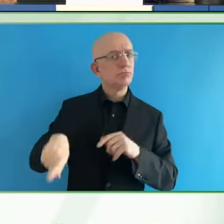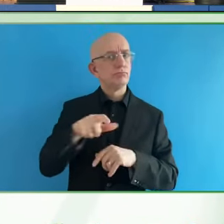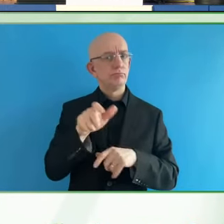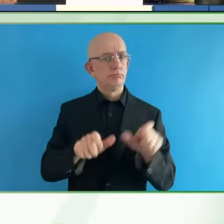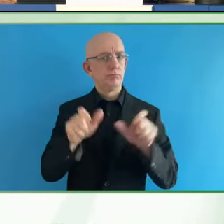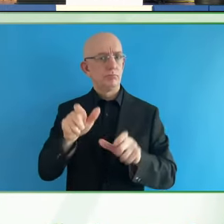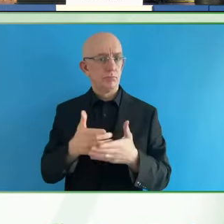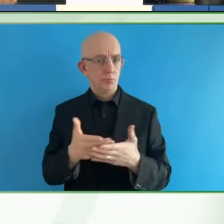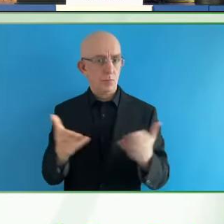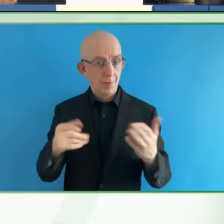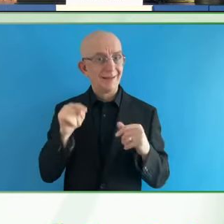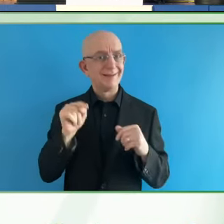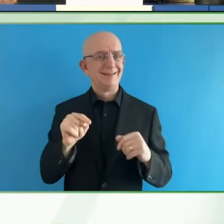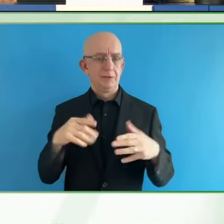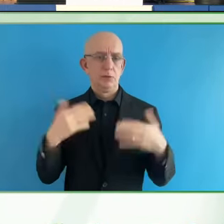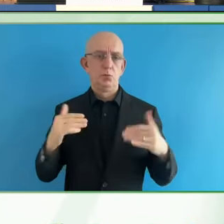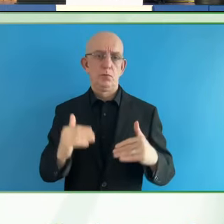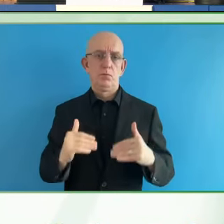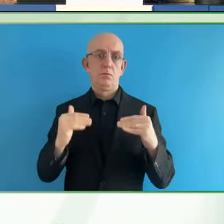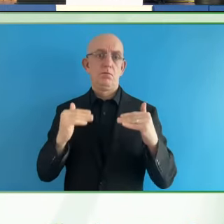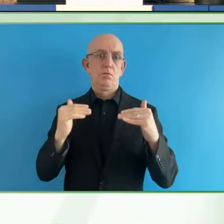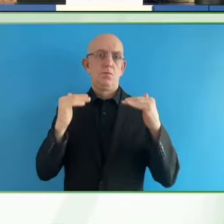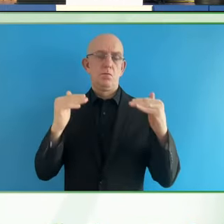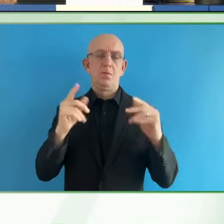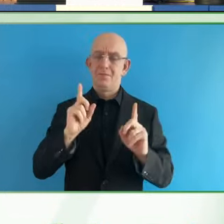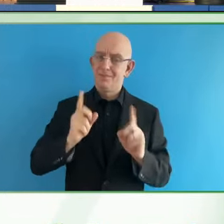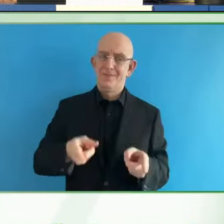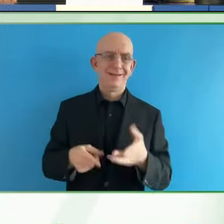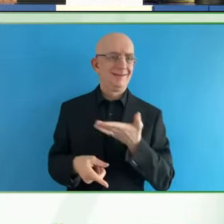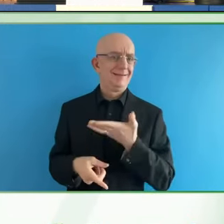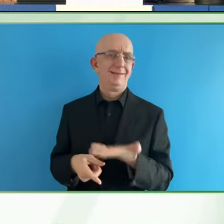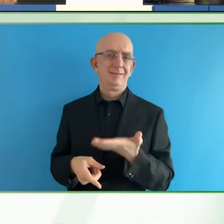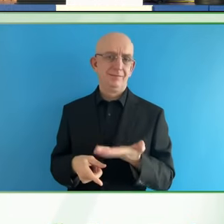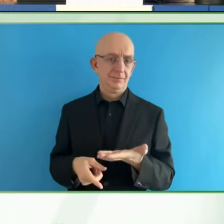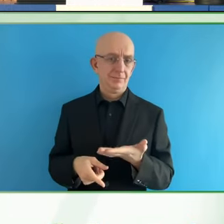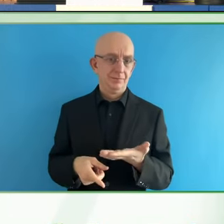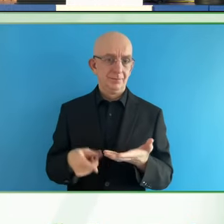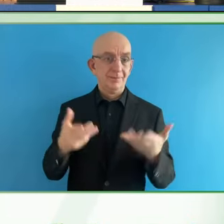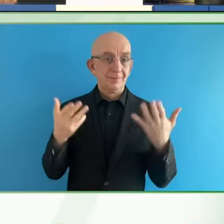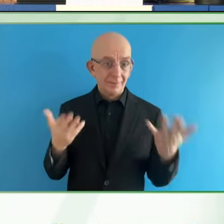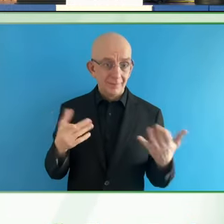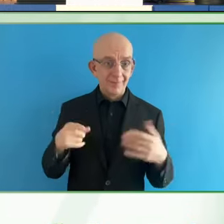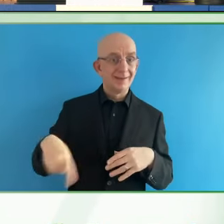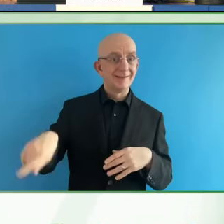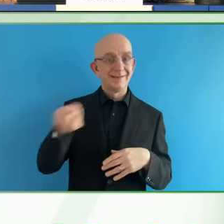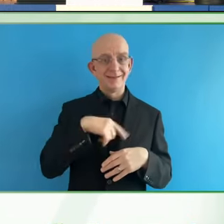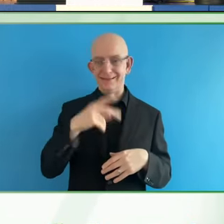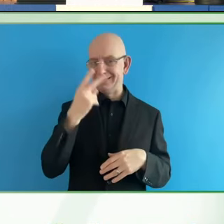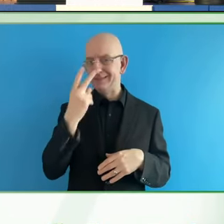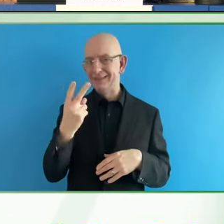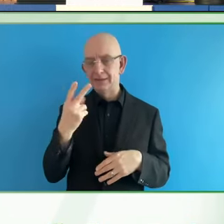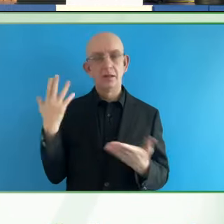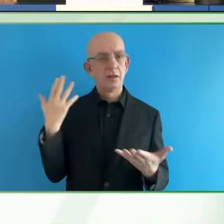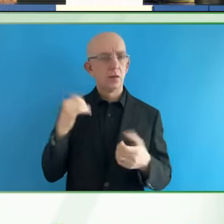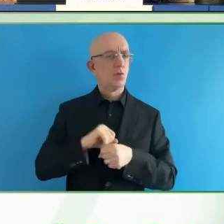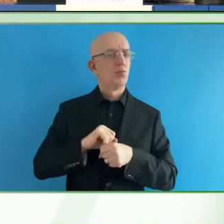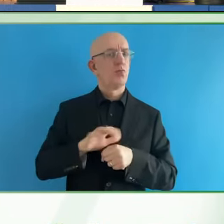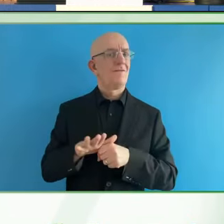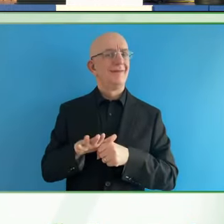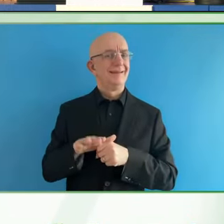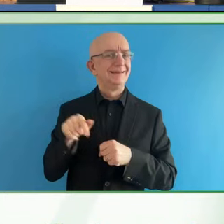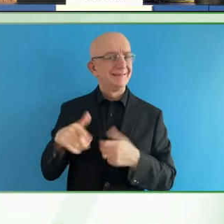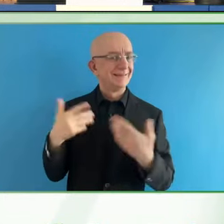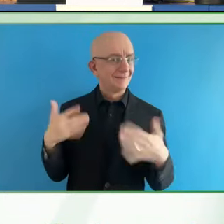we are, as I said before, I would love to go into detail about the activities we do with the agency, because we just finalized one of the